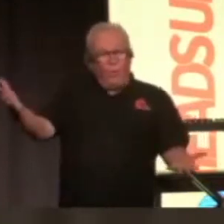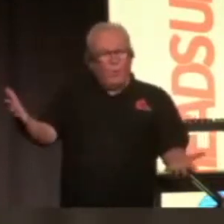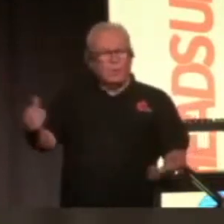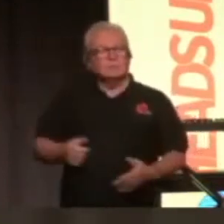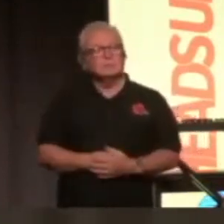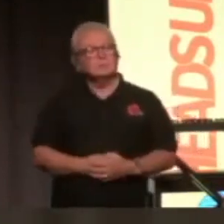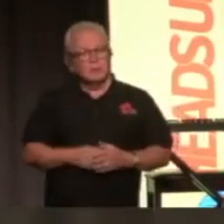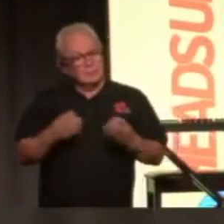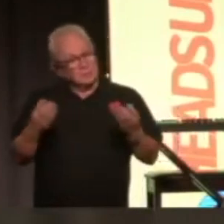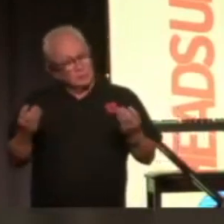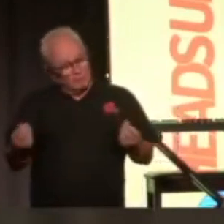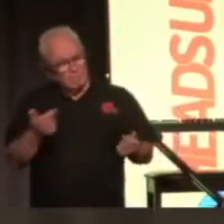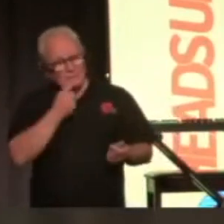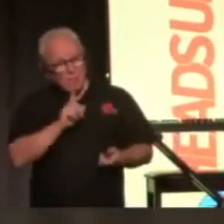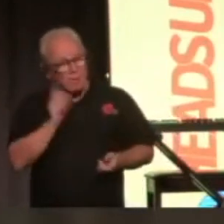Some of us